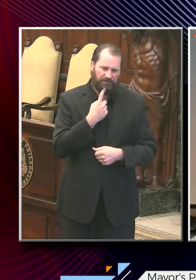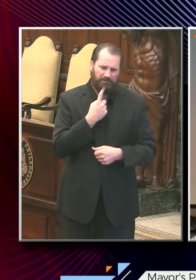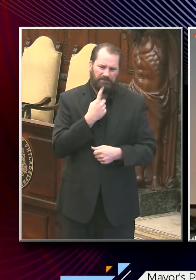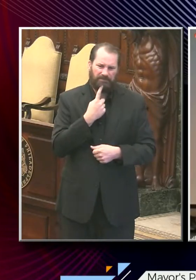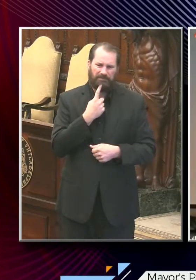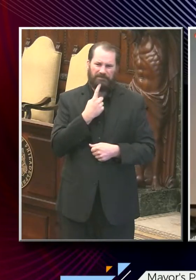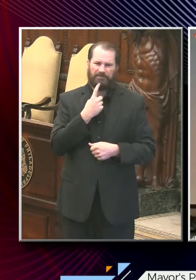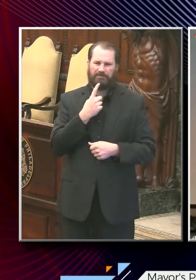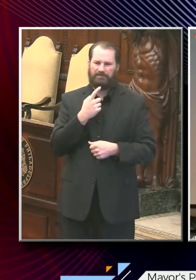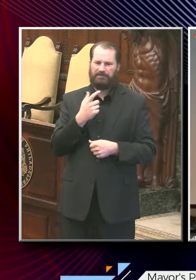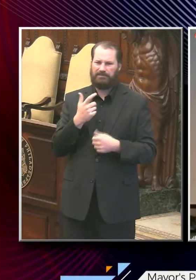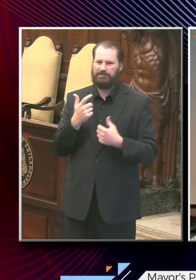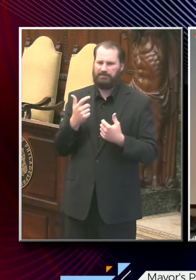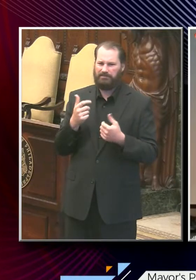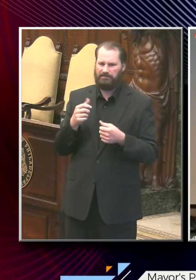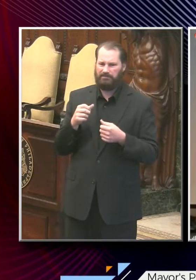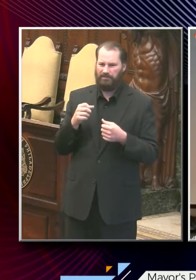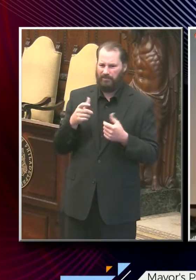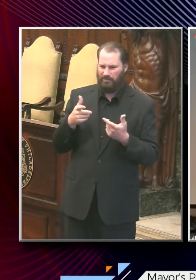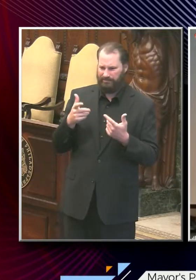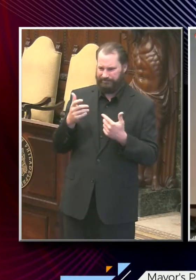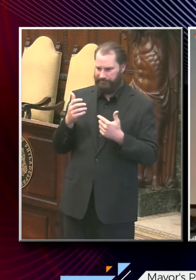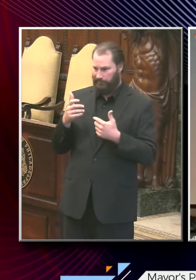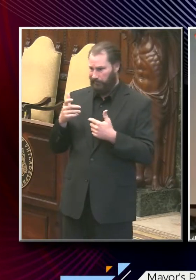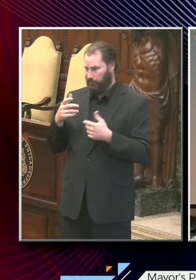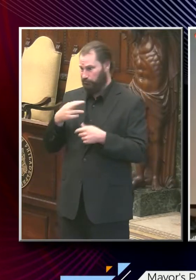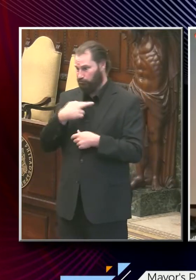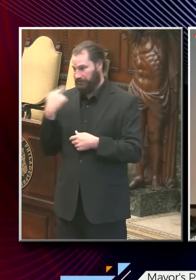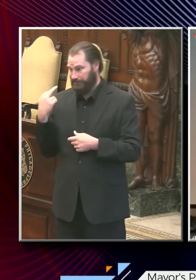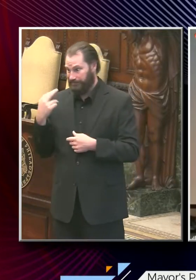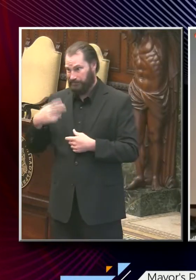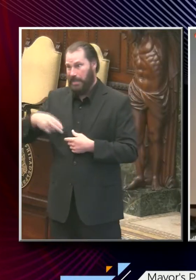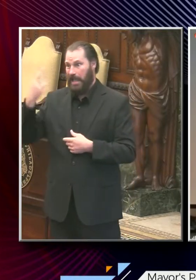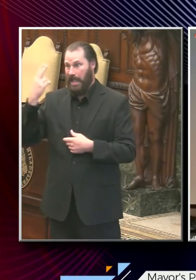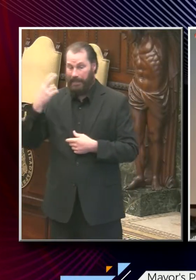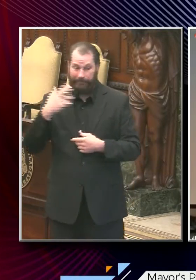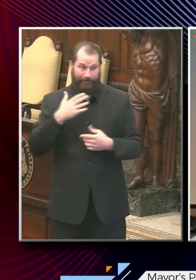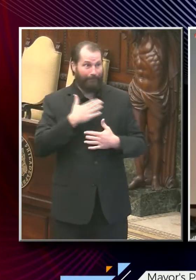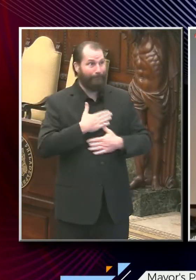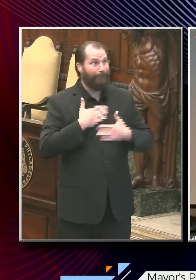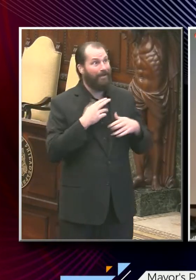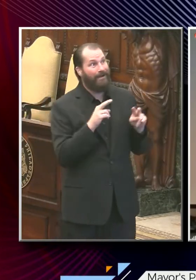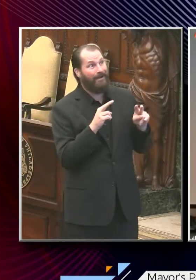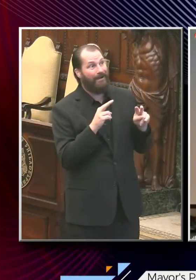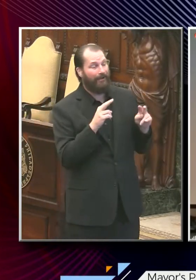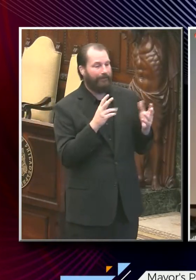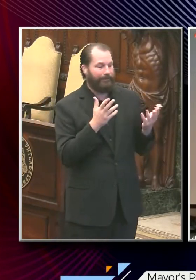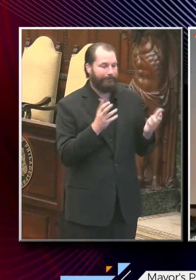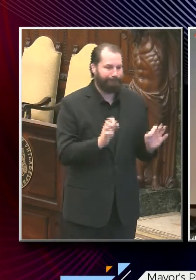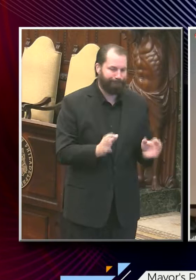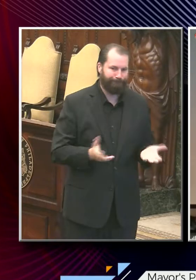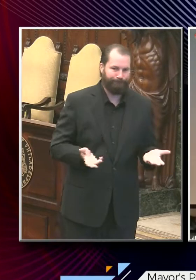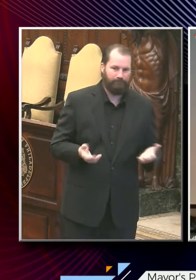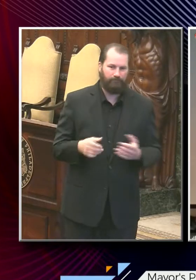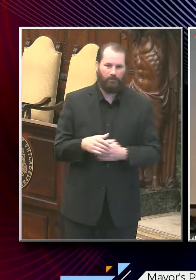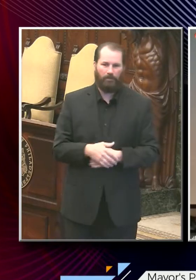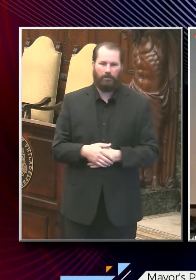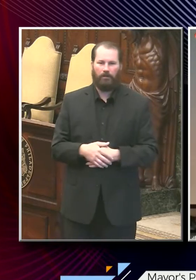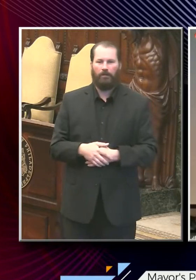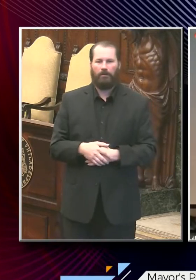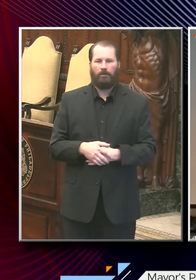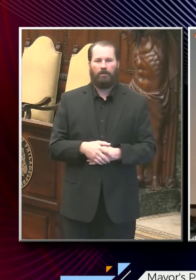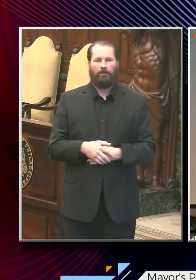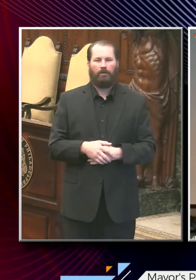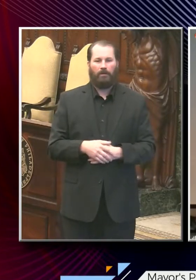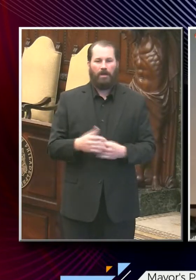the explosions. If residents observe high explosive fireworks or fireworks close to occupied properties or otherwise wish to report a